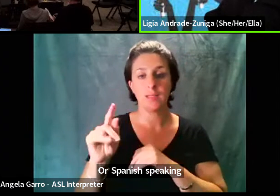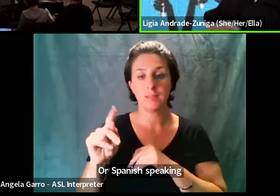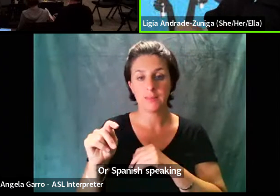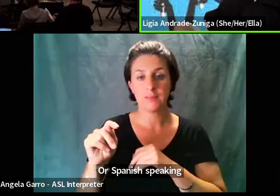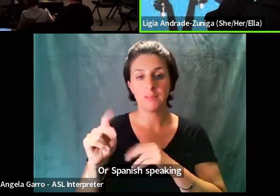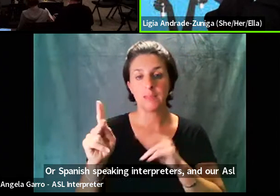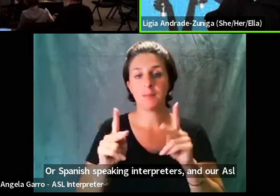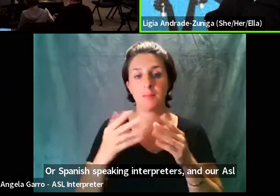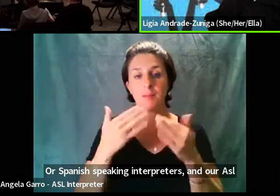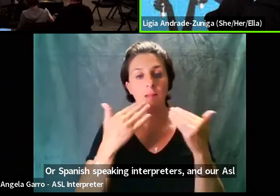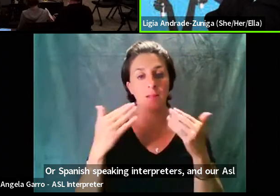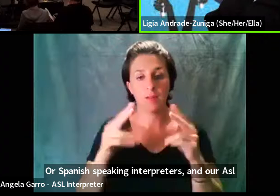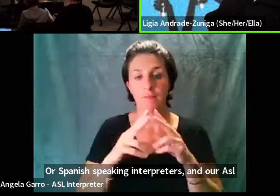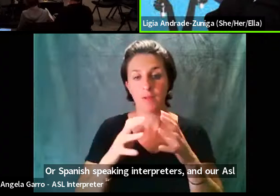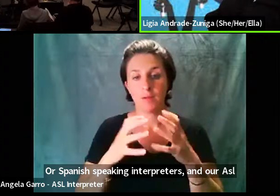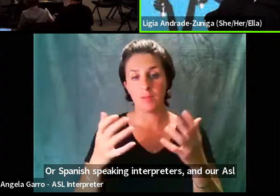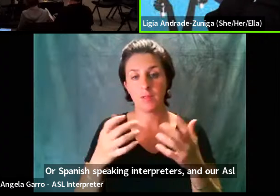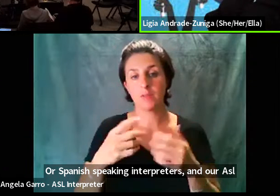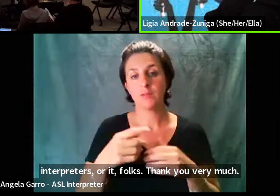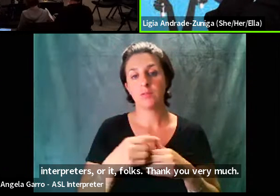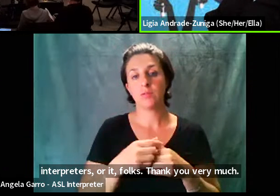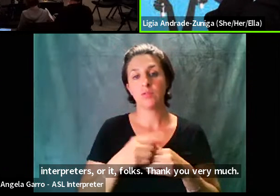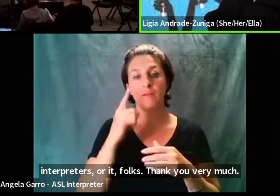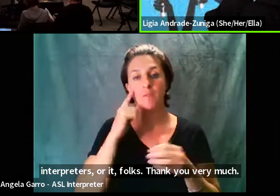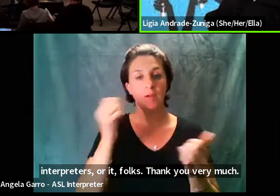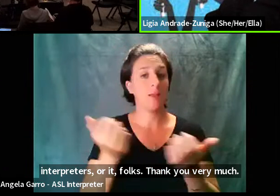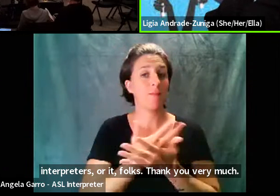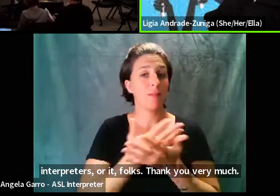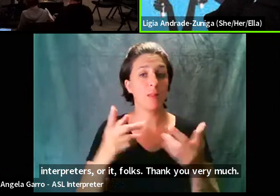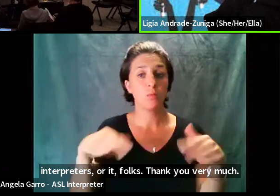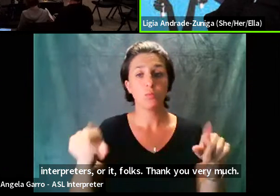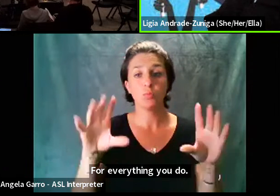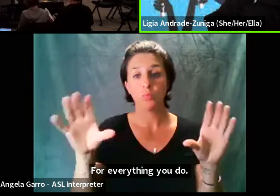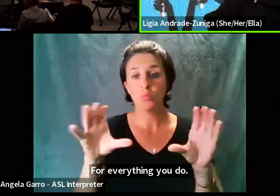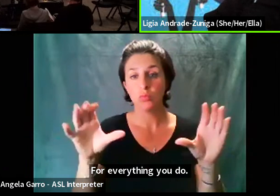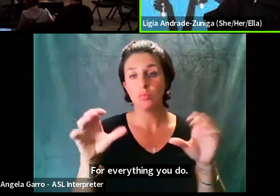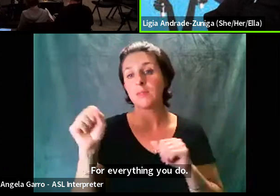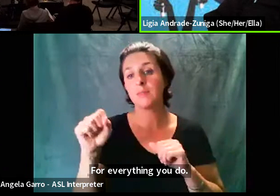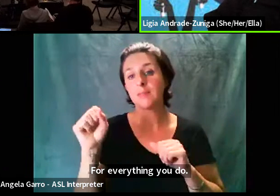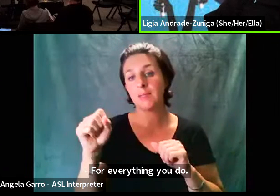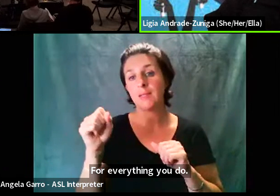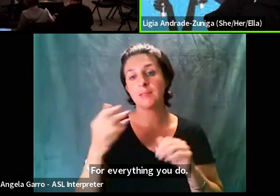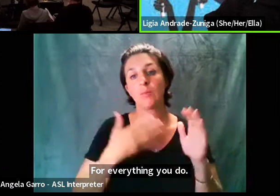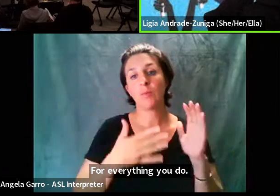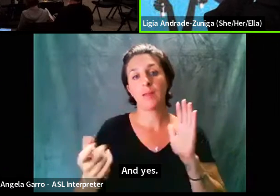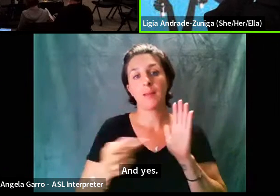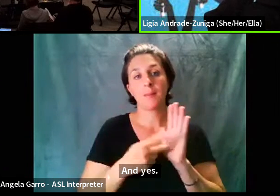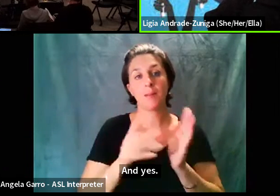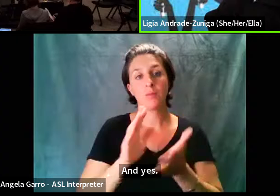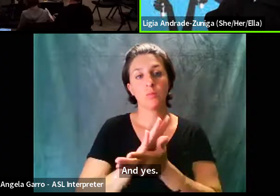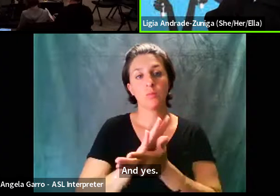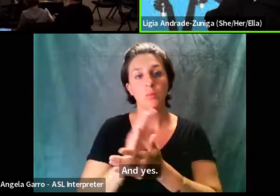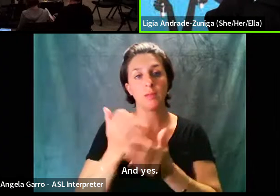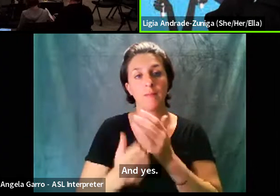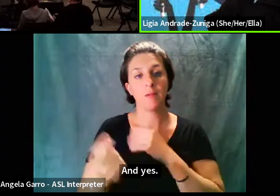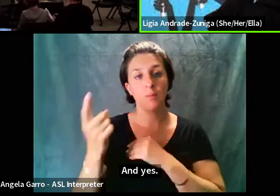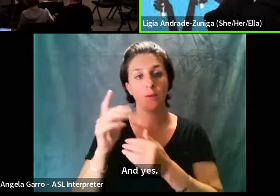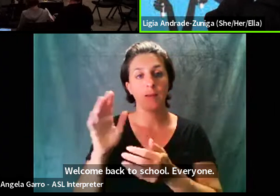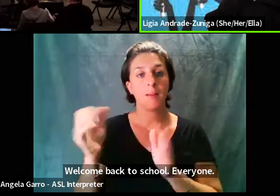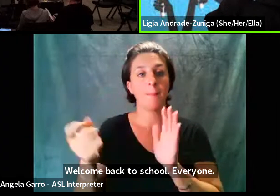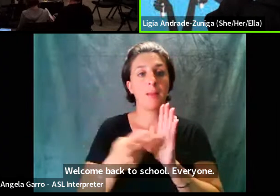very much for everything you do. And yes, welcome back to school, everyone. Back to school night